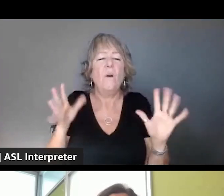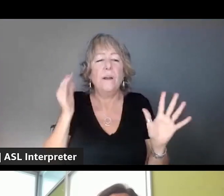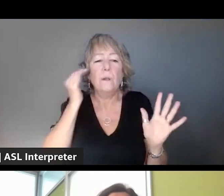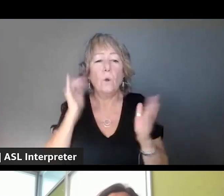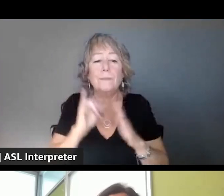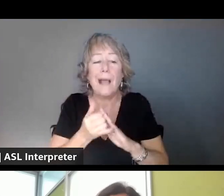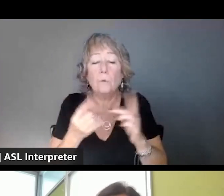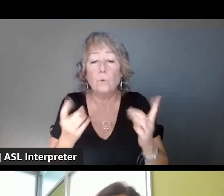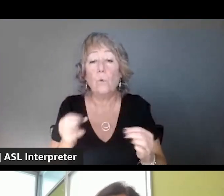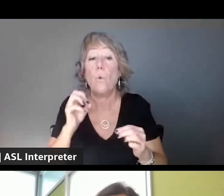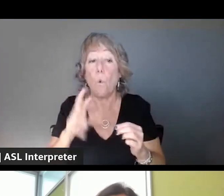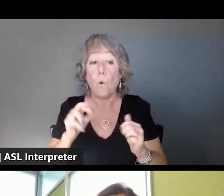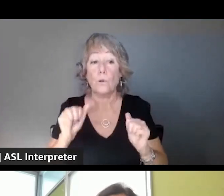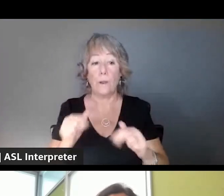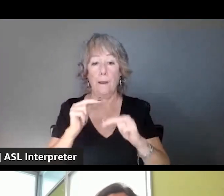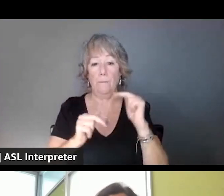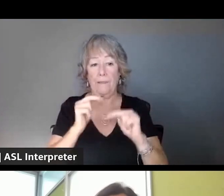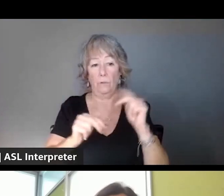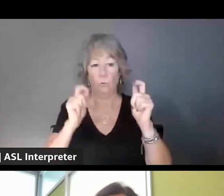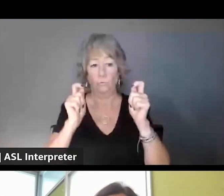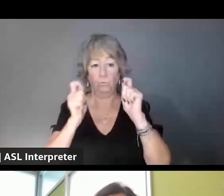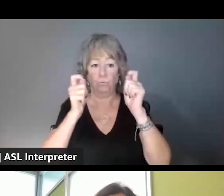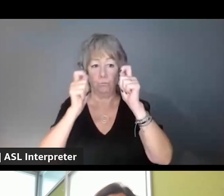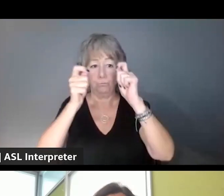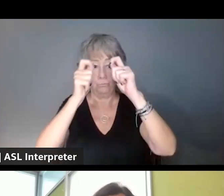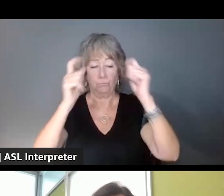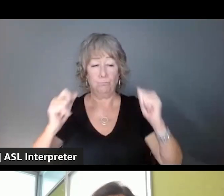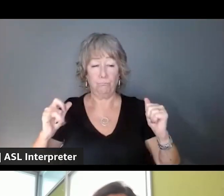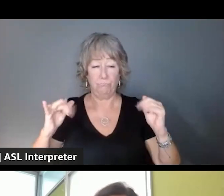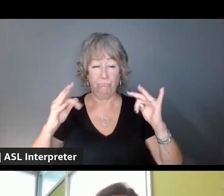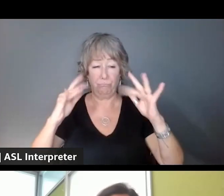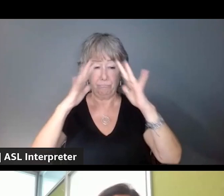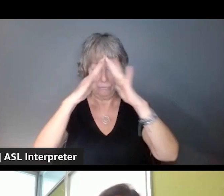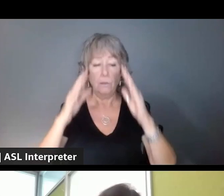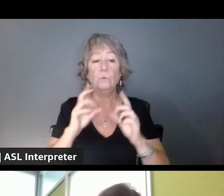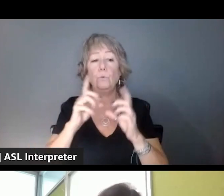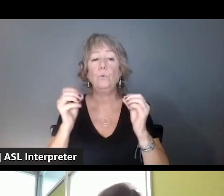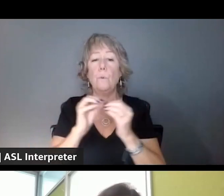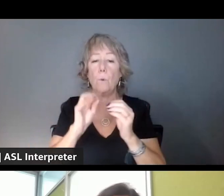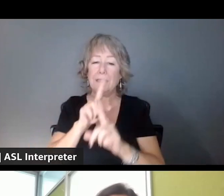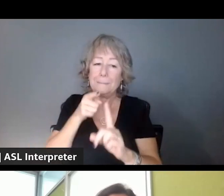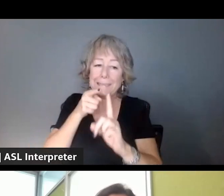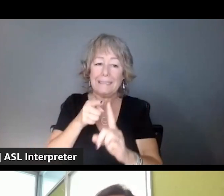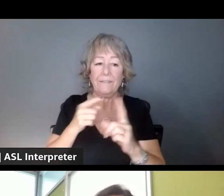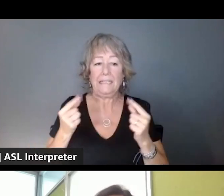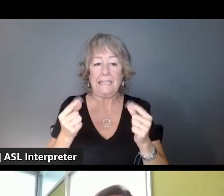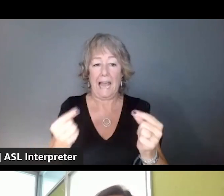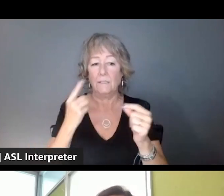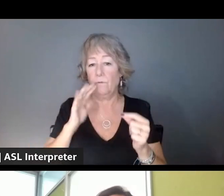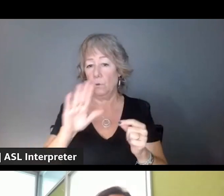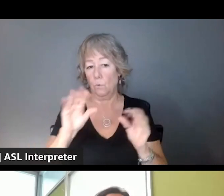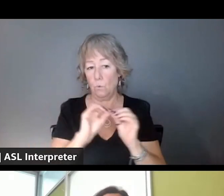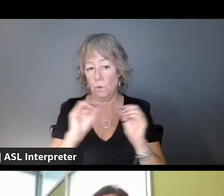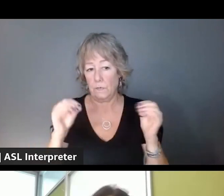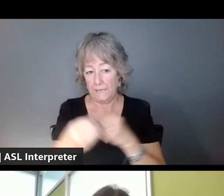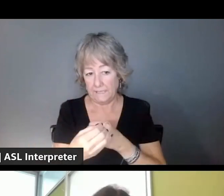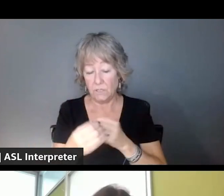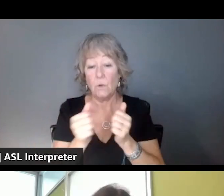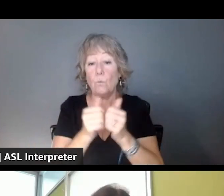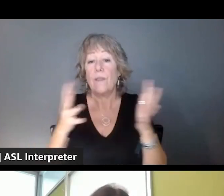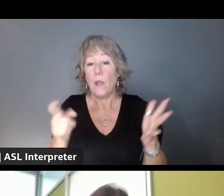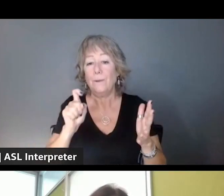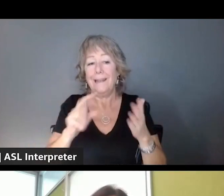you can customize it, that you can fine tune it to do certain tasks for your organization without needing a lot of